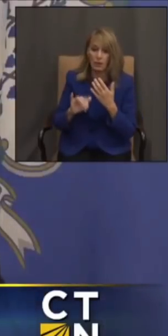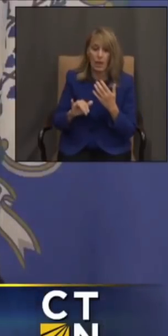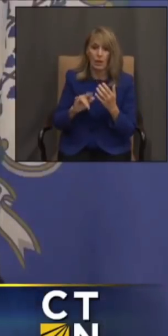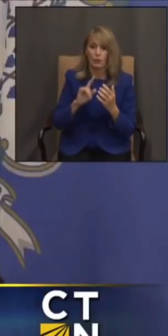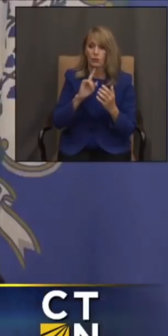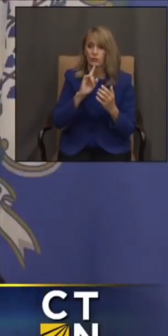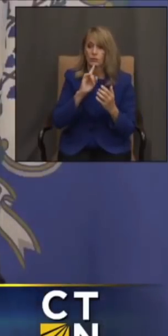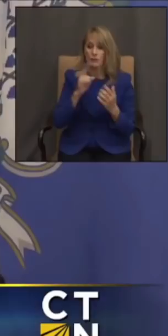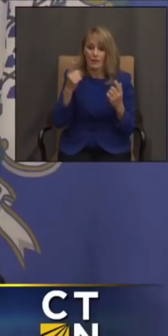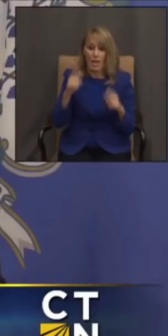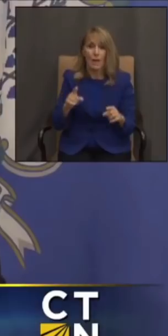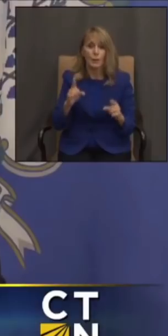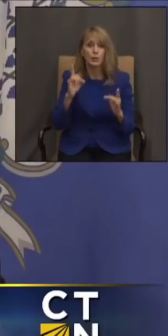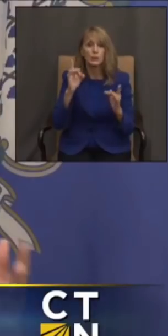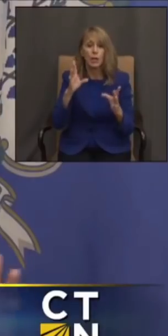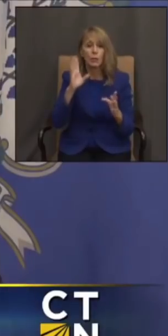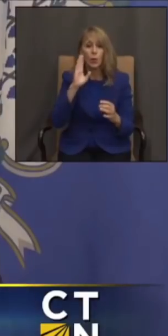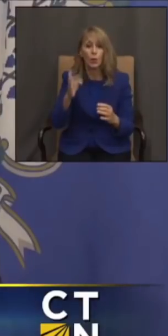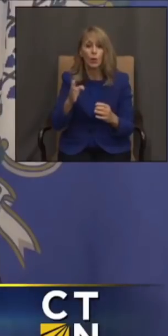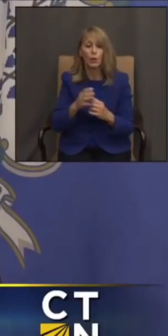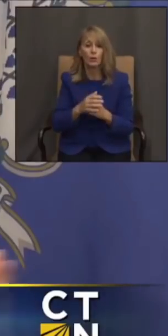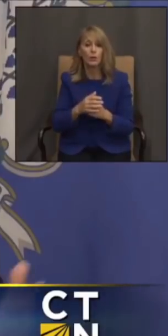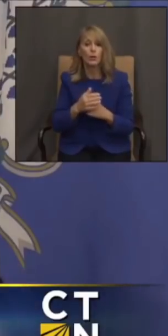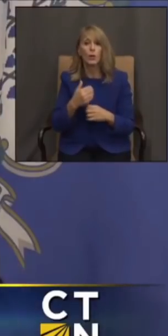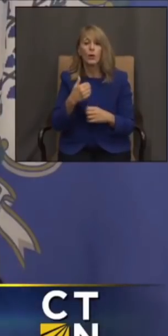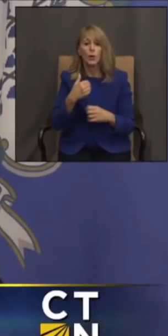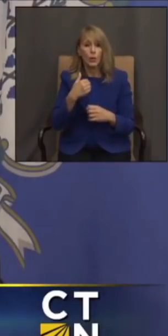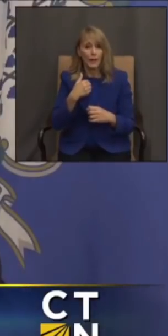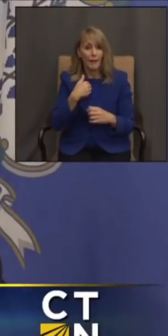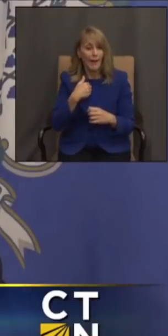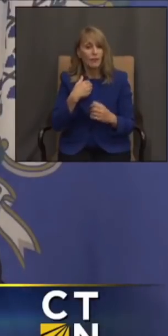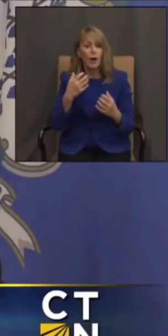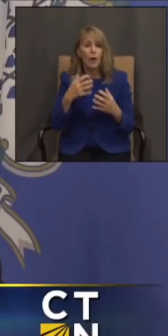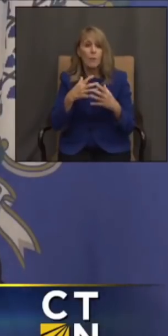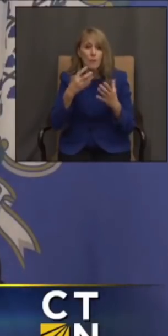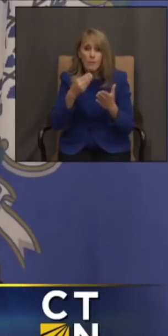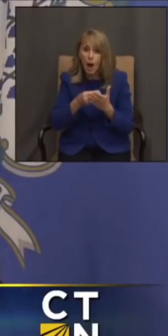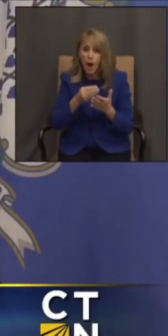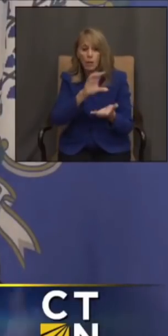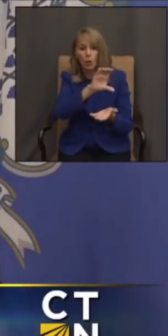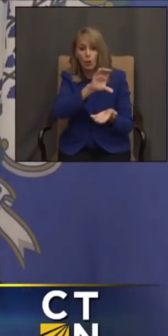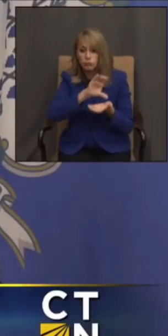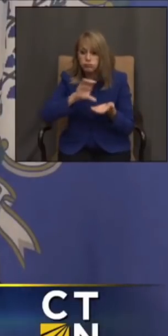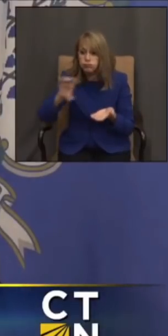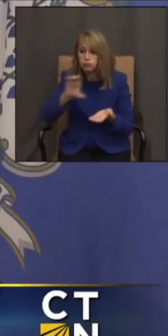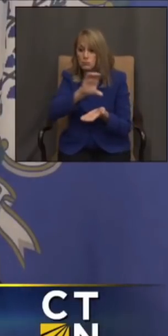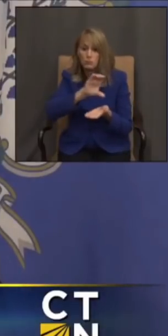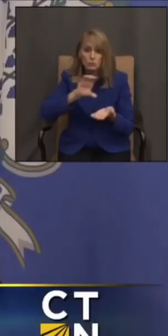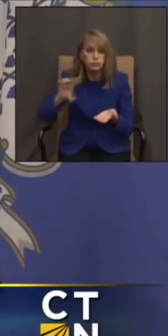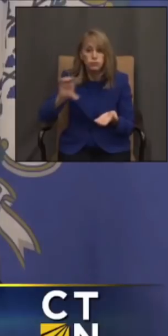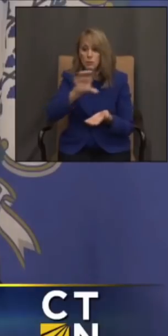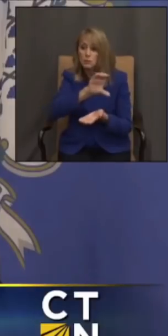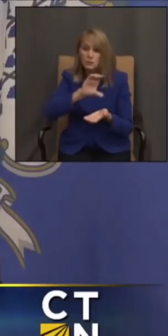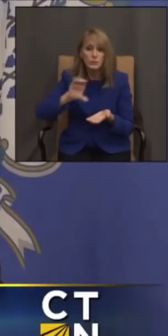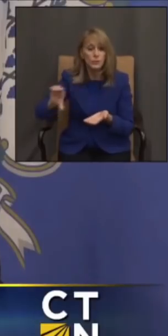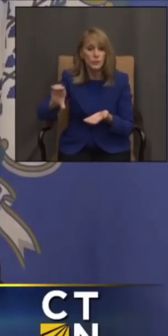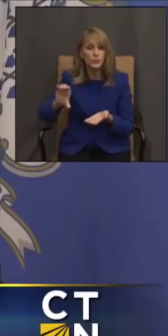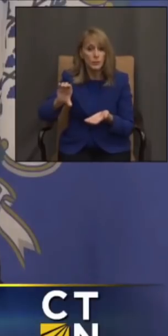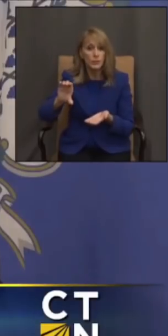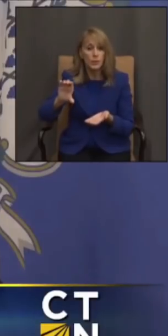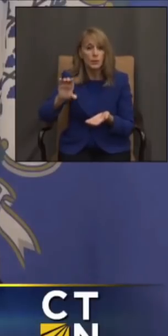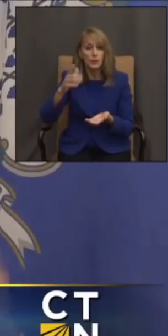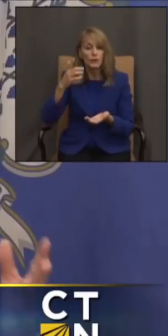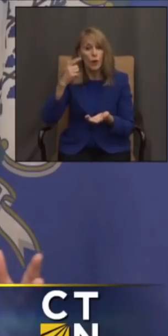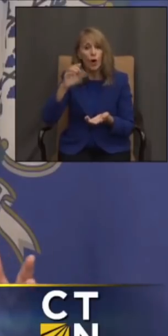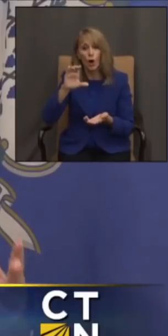got, hundreds of millions of additional dollars to the nursing homes, last year as part of,